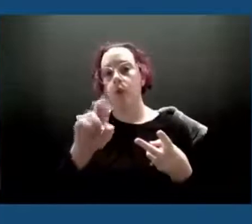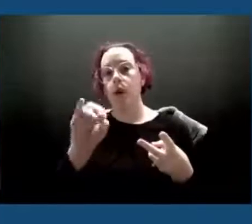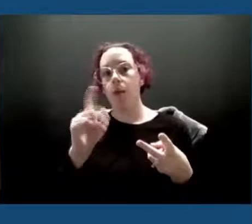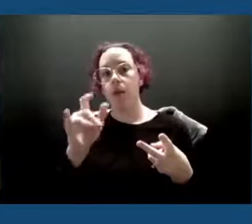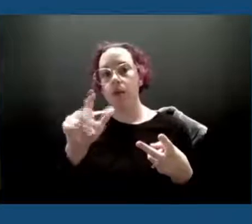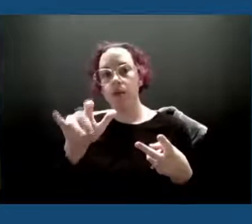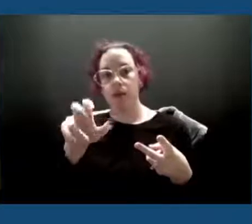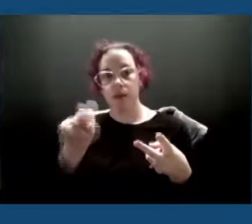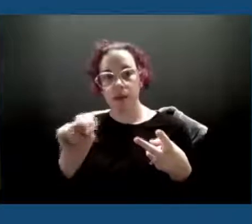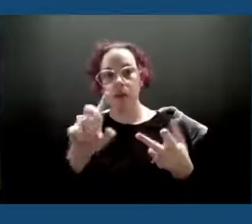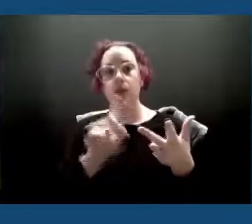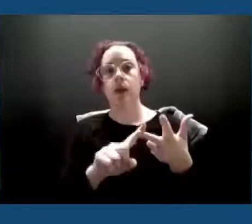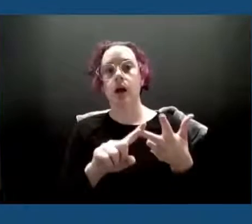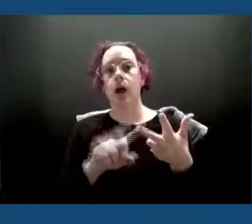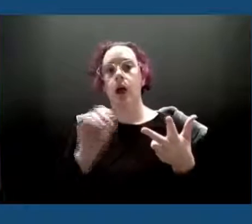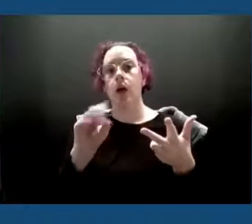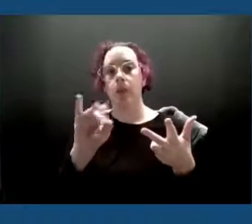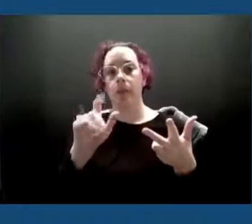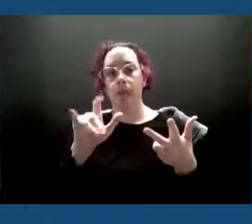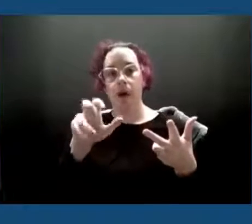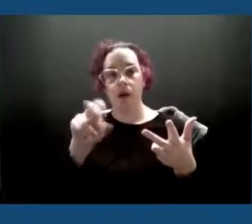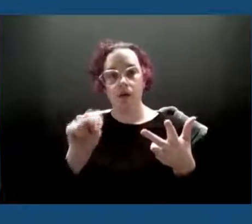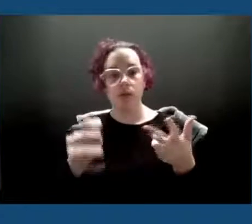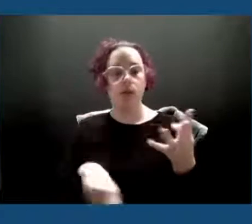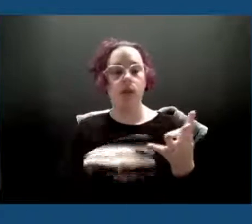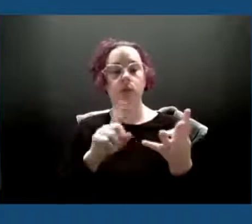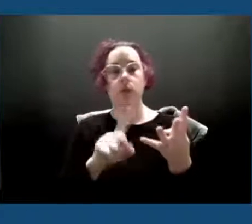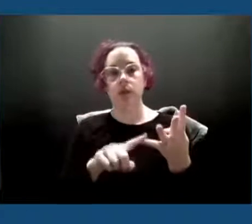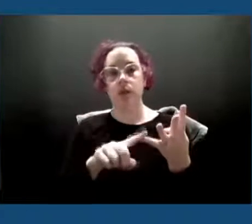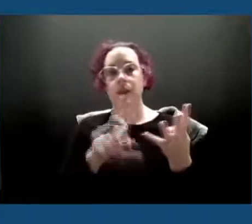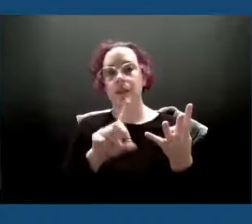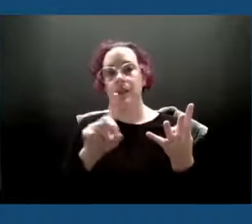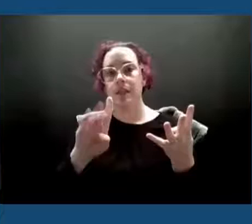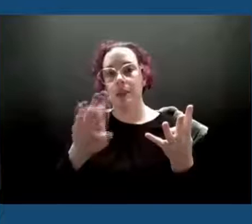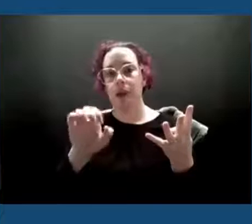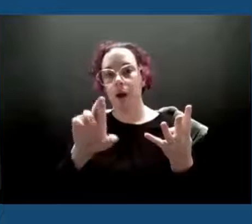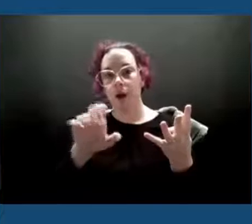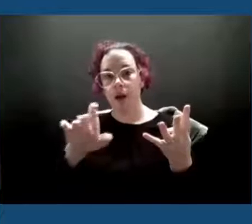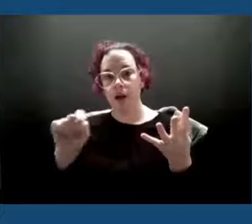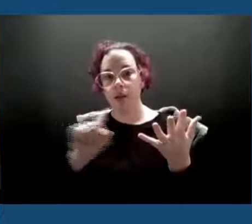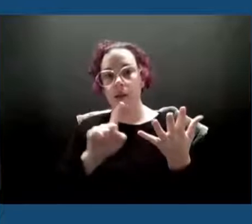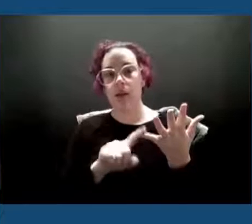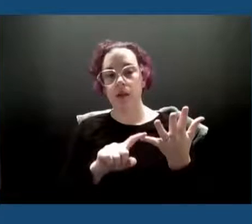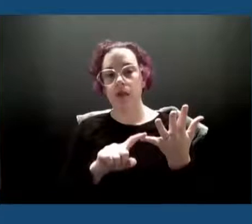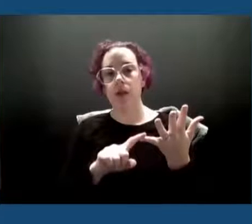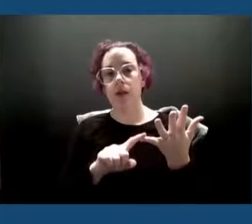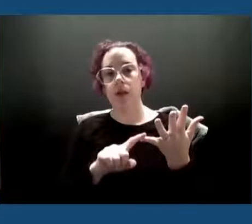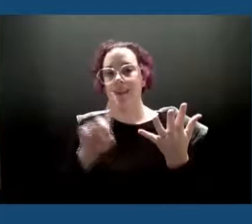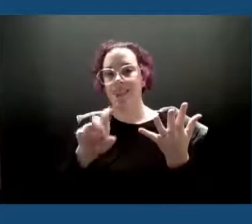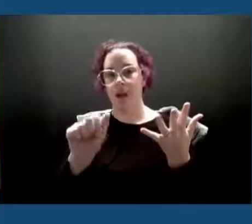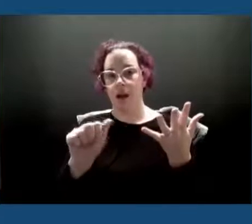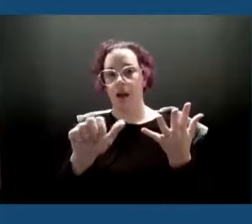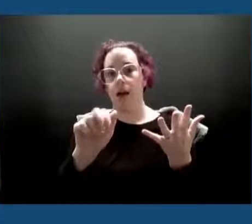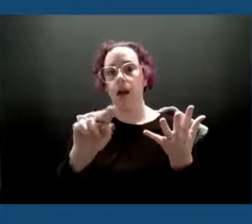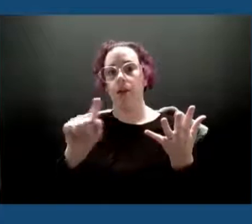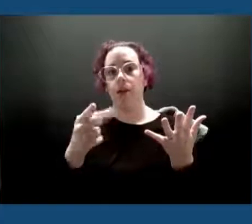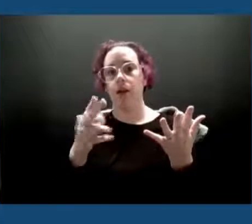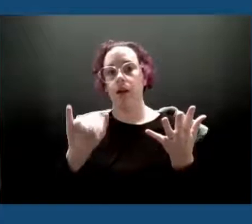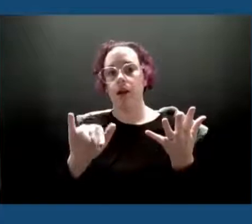Assemblyman Anil Bipan, Assemblywoman Dee Dee Barrett, and Dutchess County District Attorney Anthony Parisi.